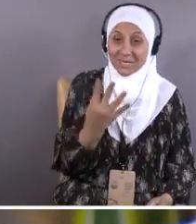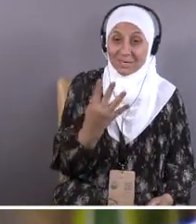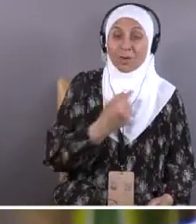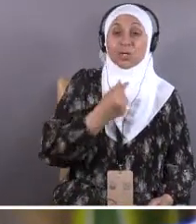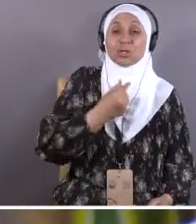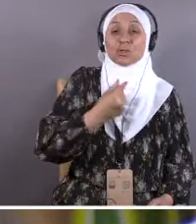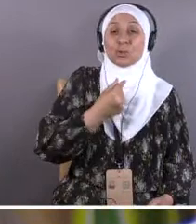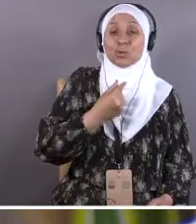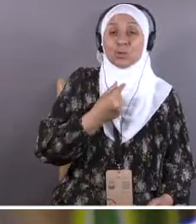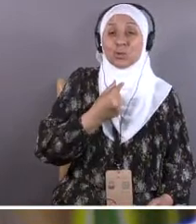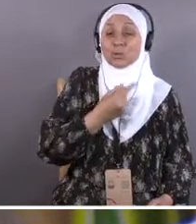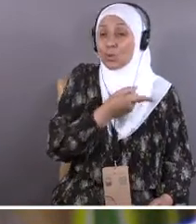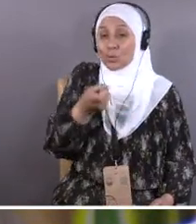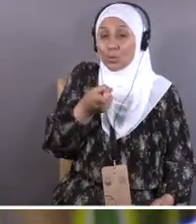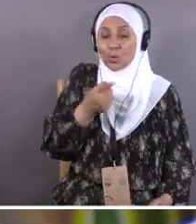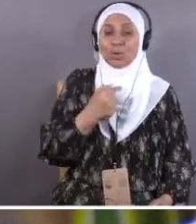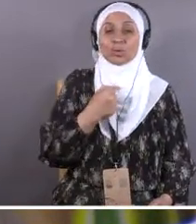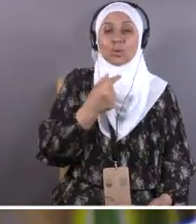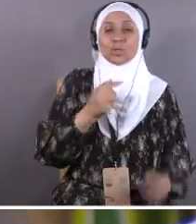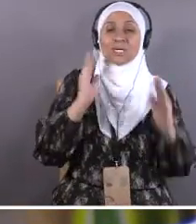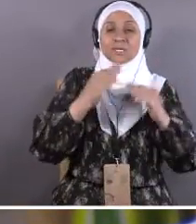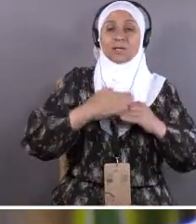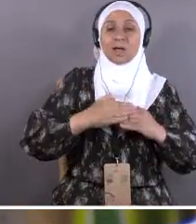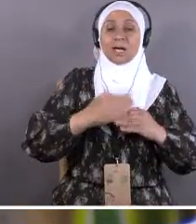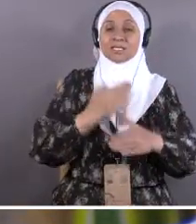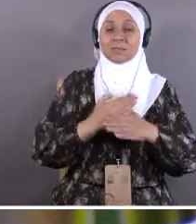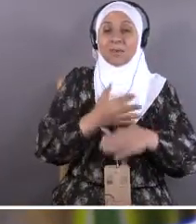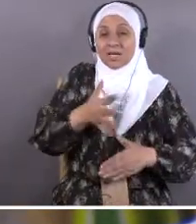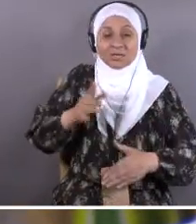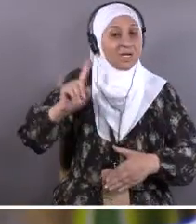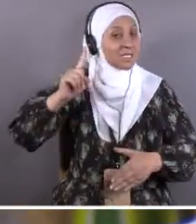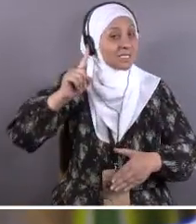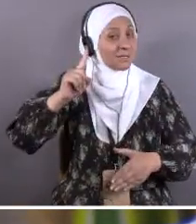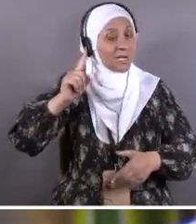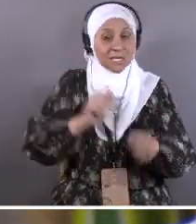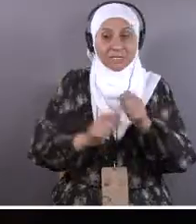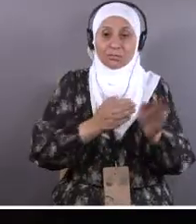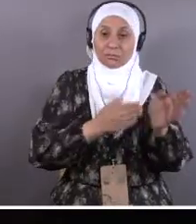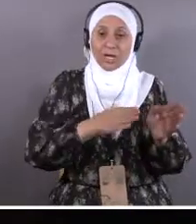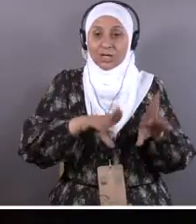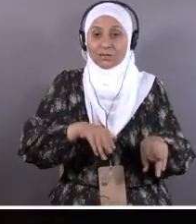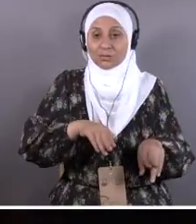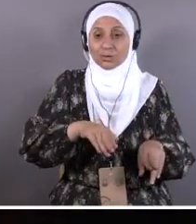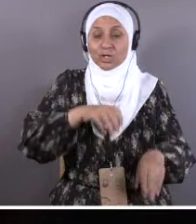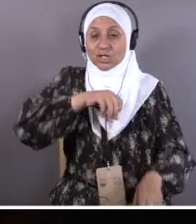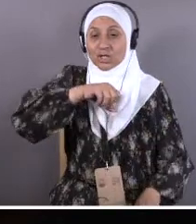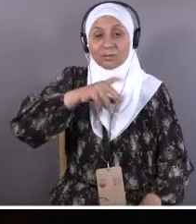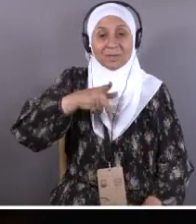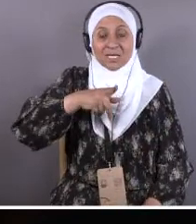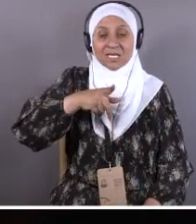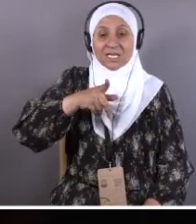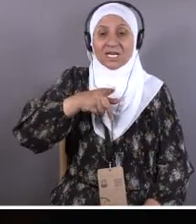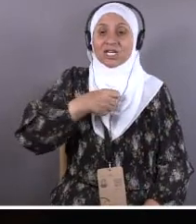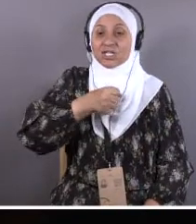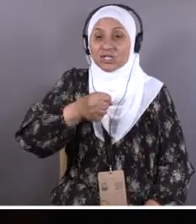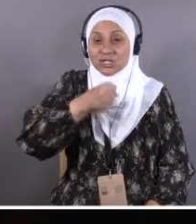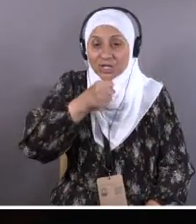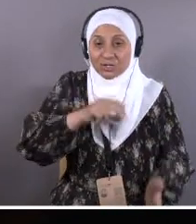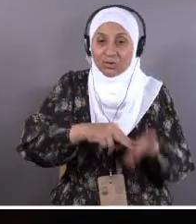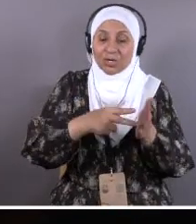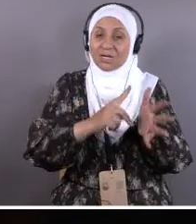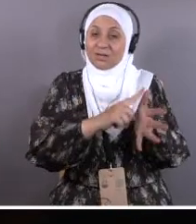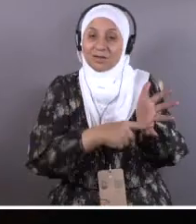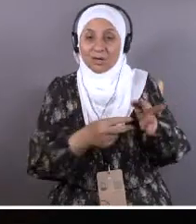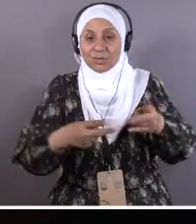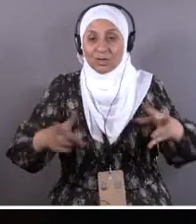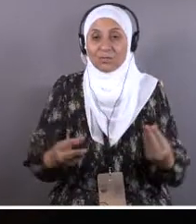were five, he would raise his voice so that we could learn and recite the Quran